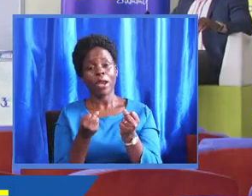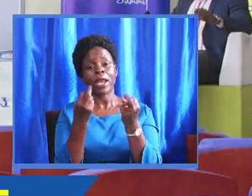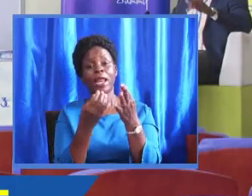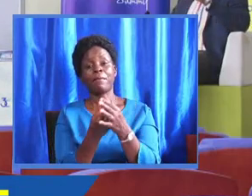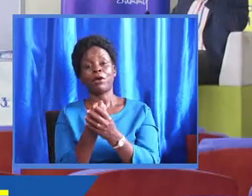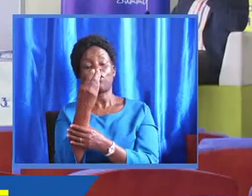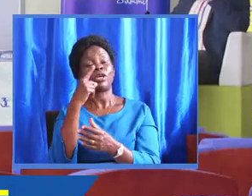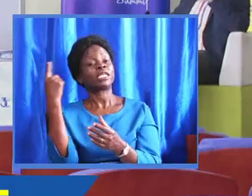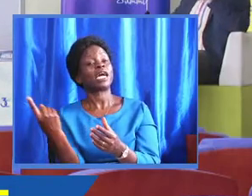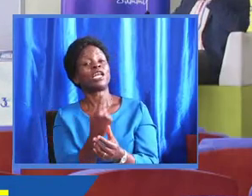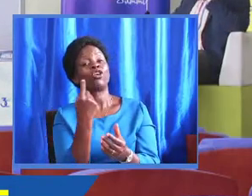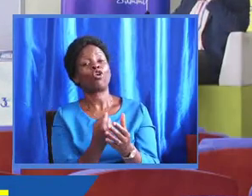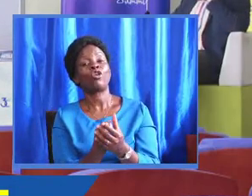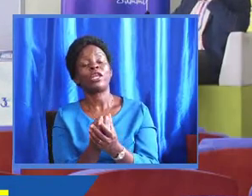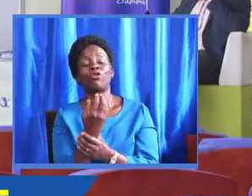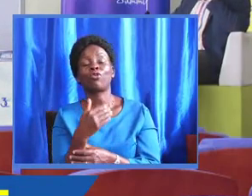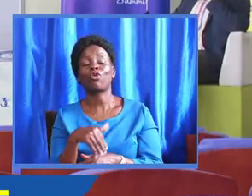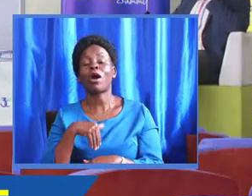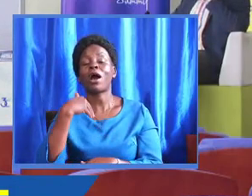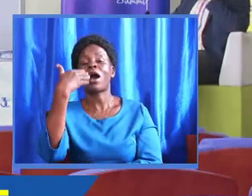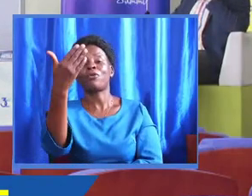only grow outwards.